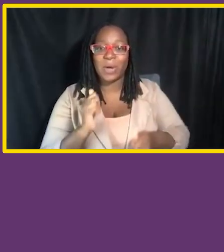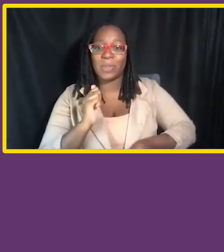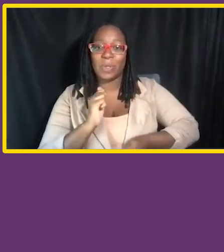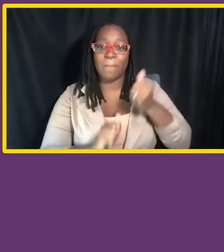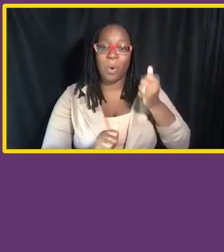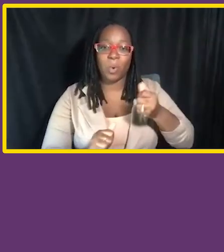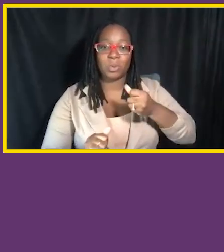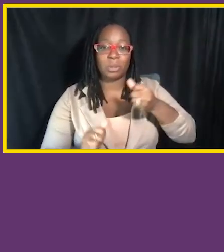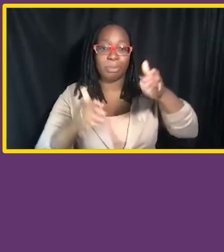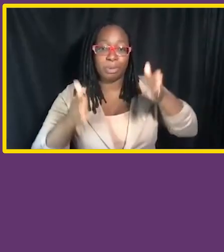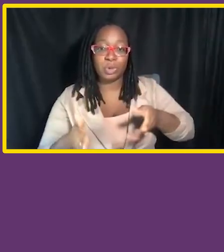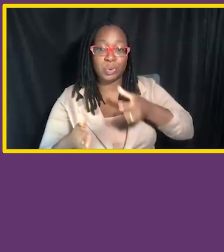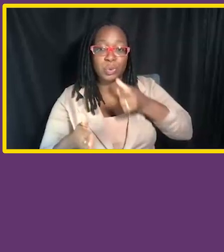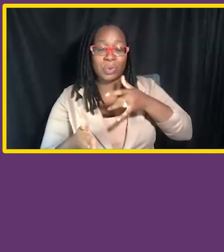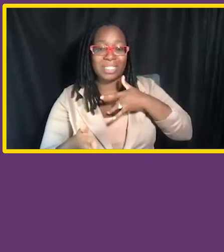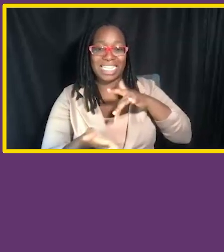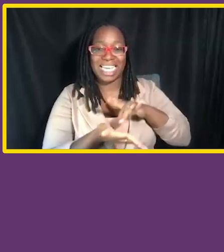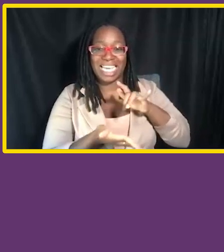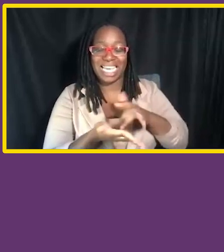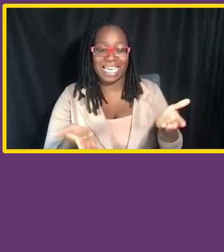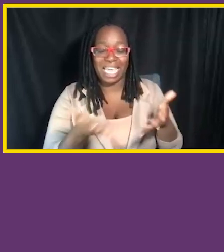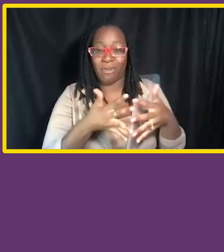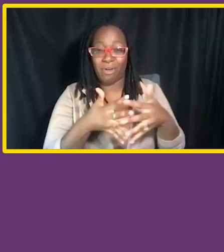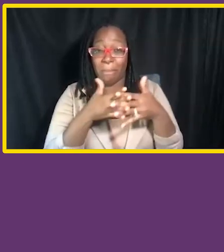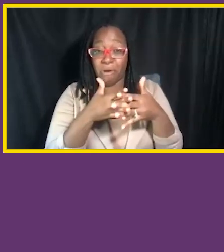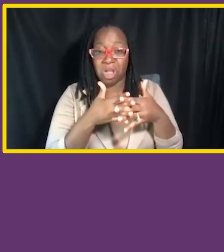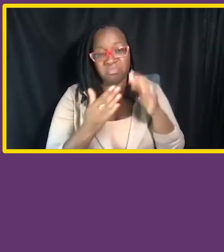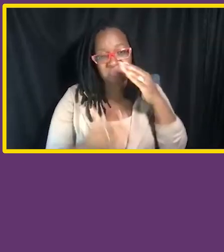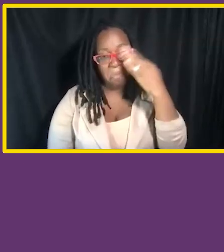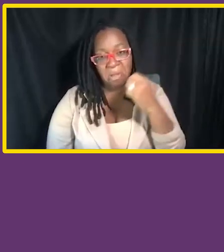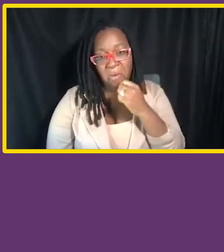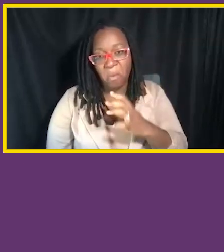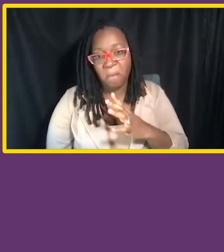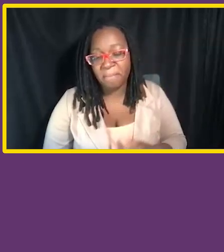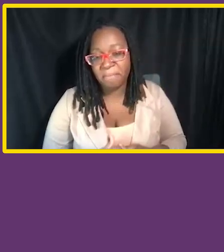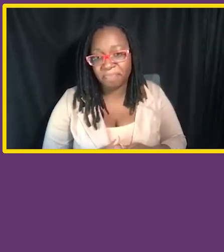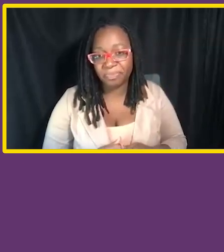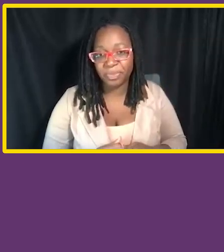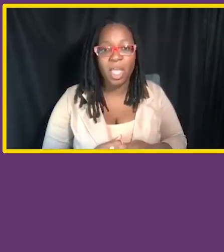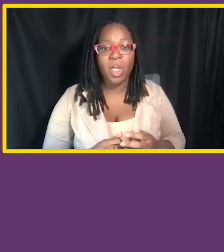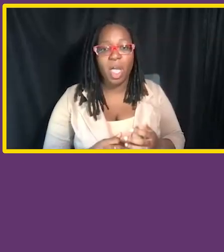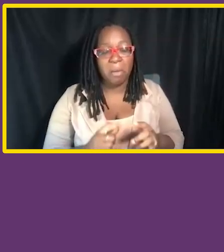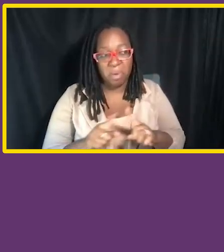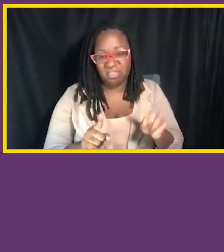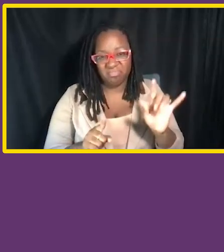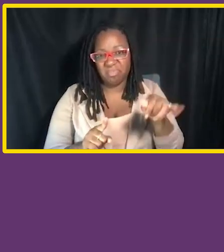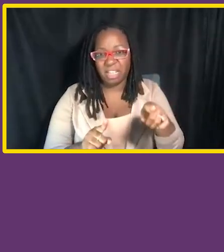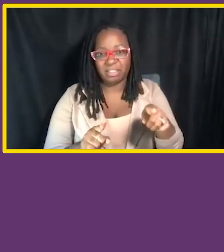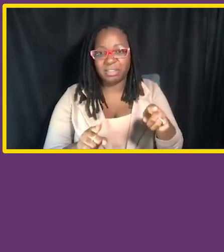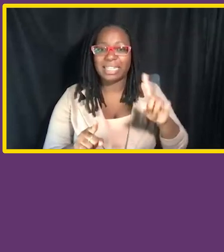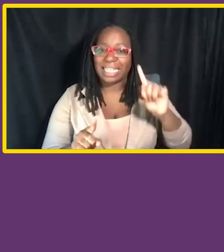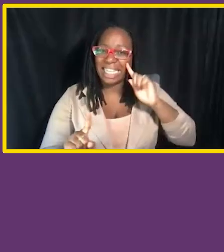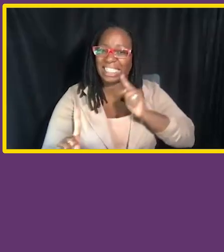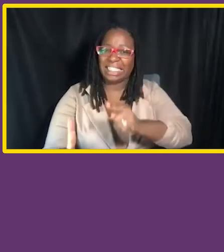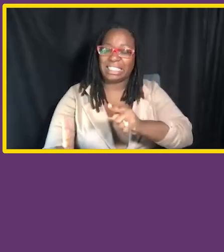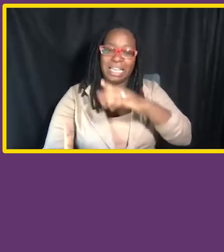gets to that point, that Black women have been so horribly treated throughout history in what's now